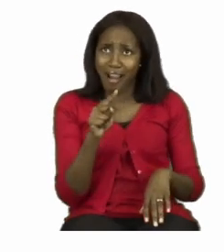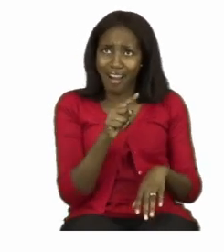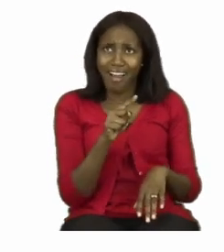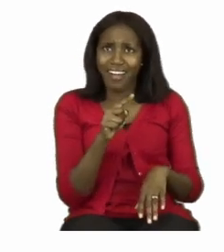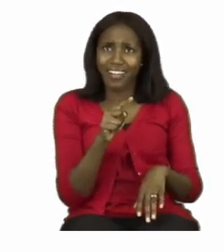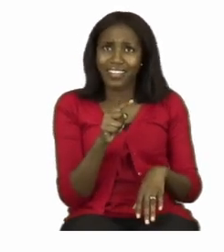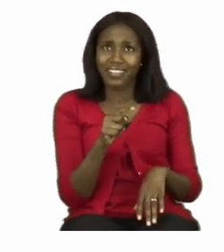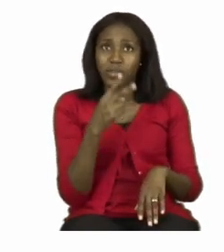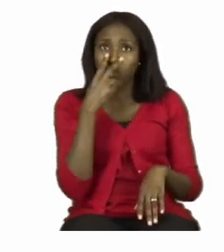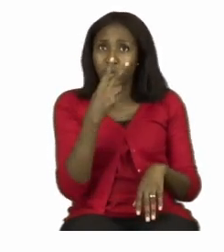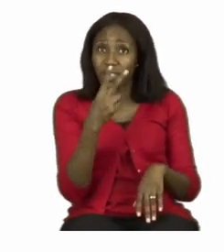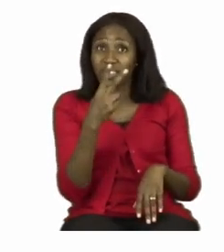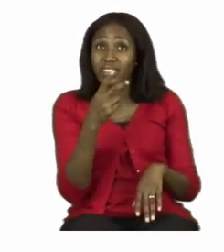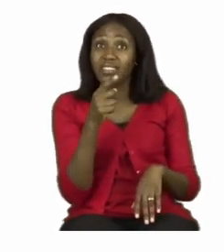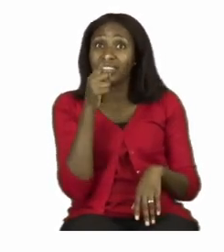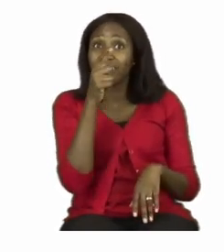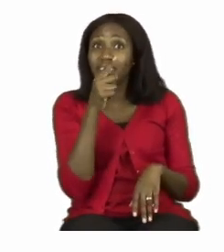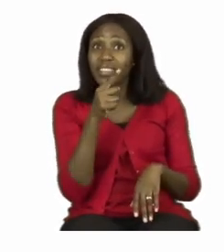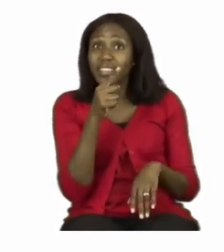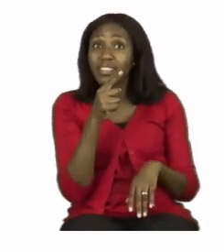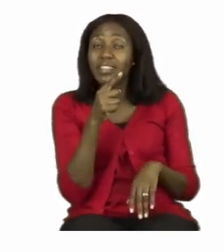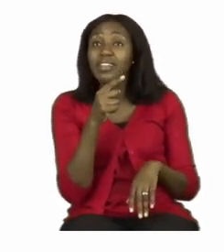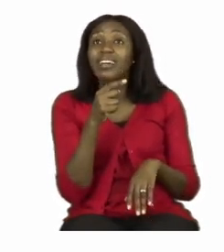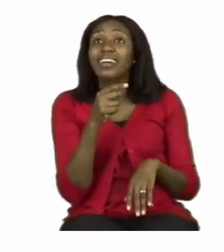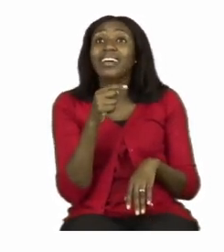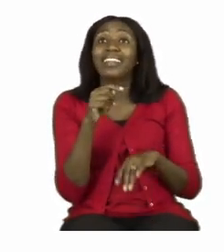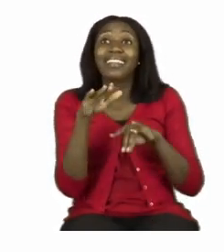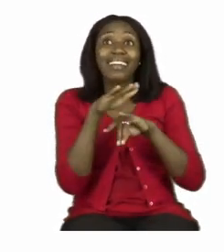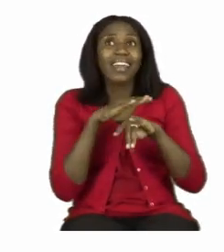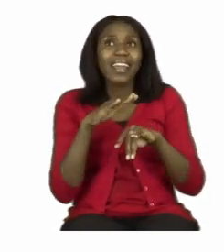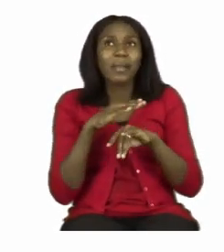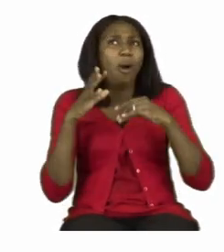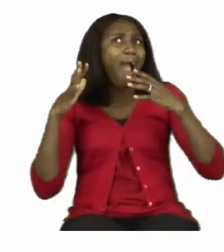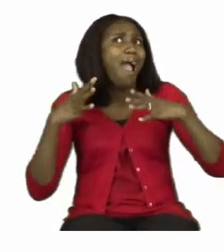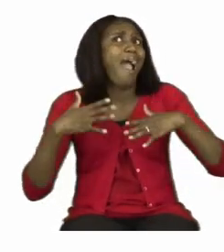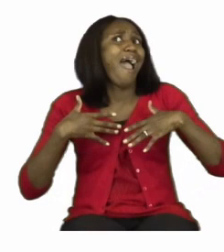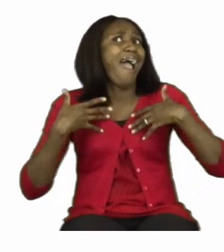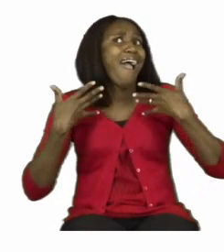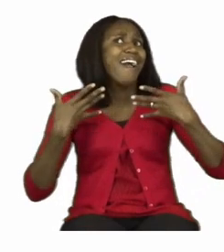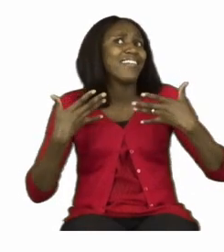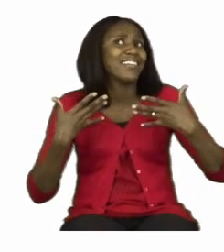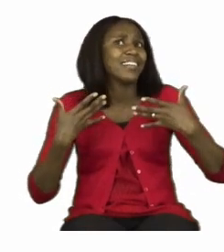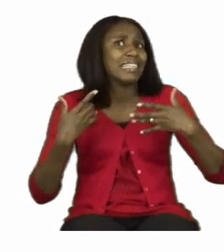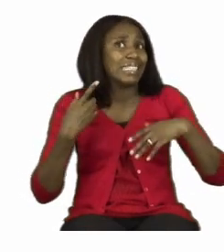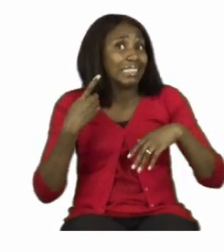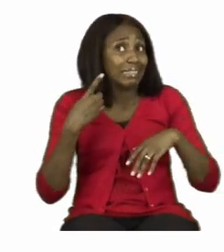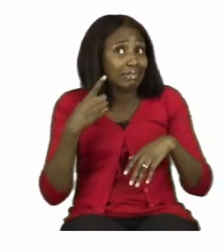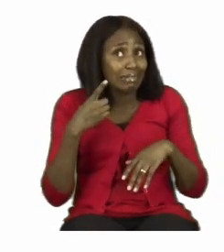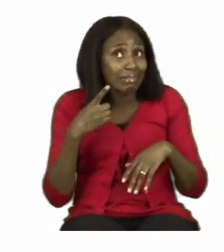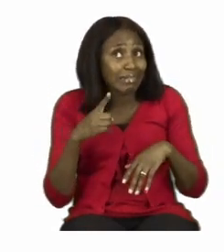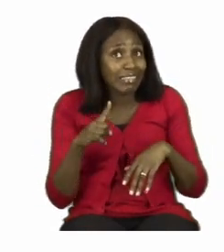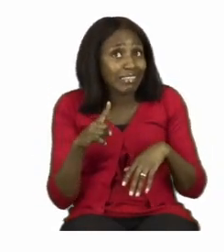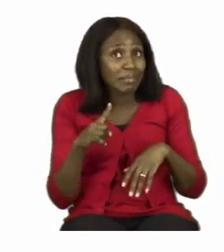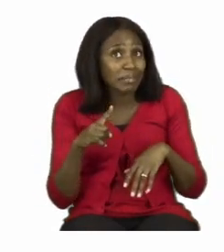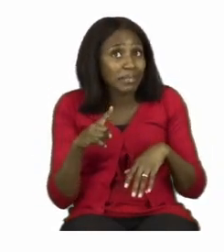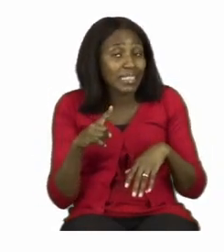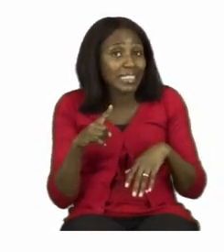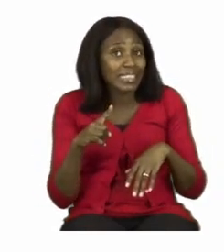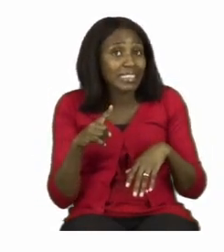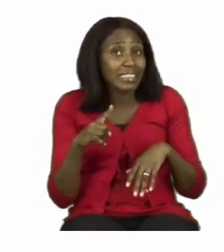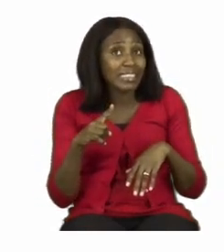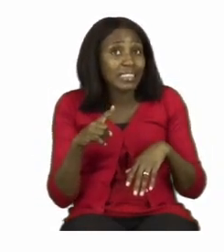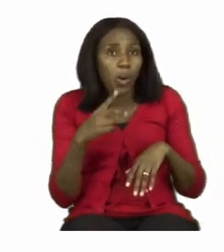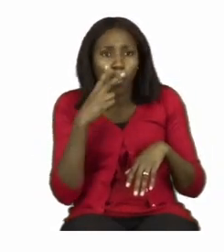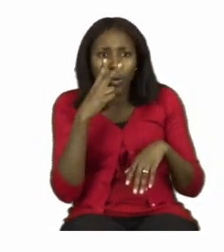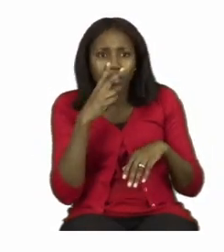a squirrel and he looks very happy. But there are many differences with the